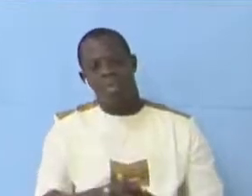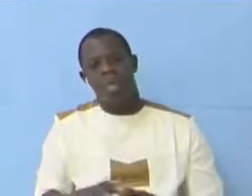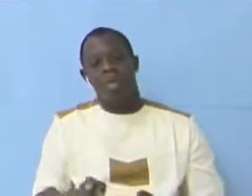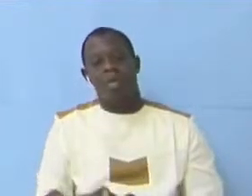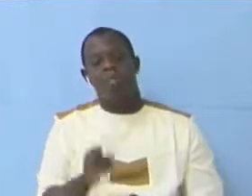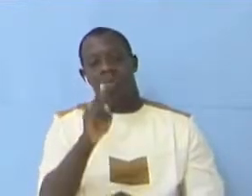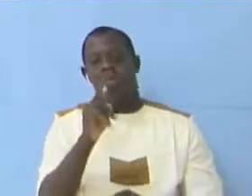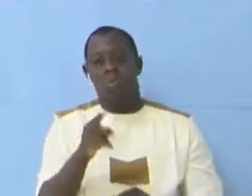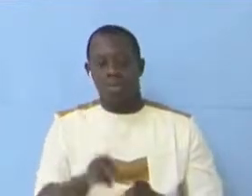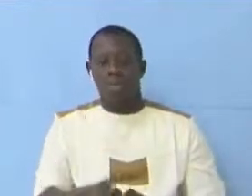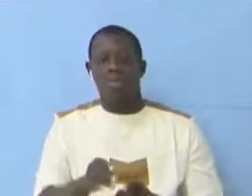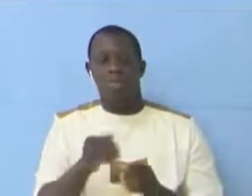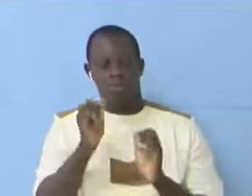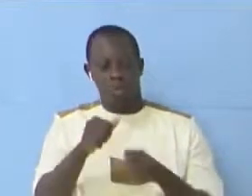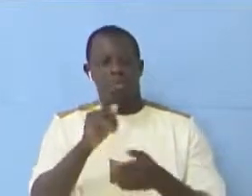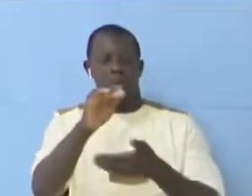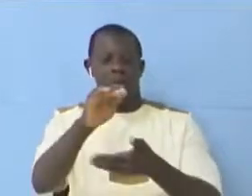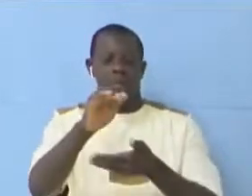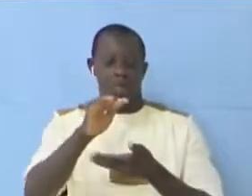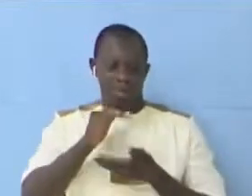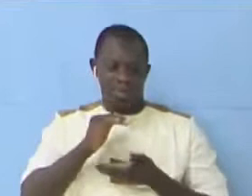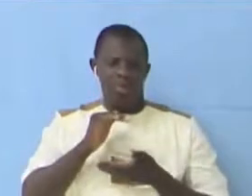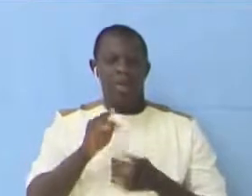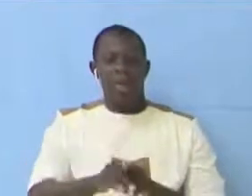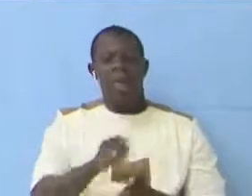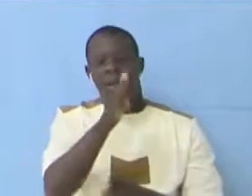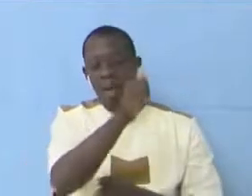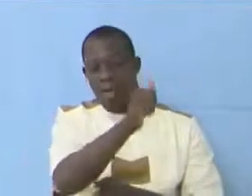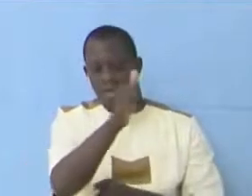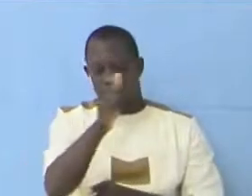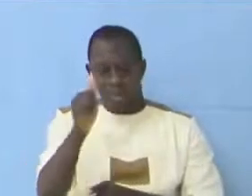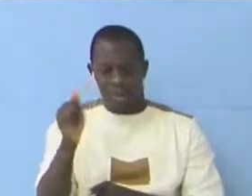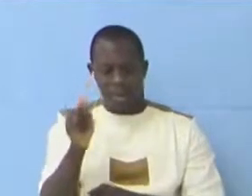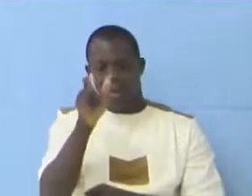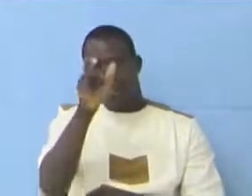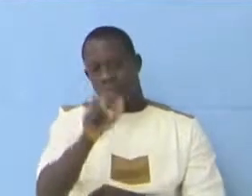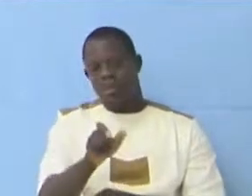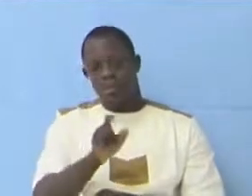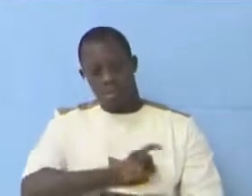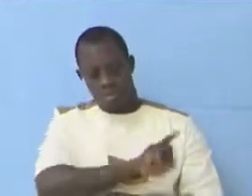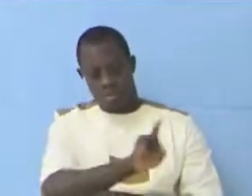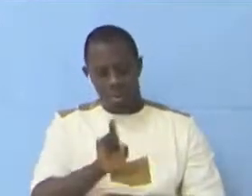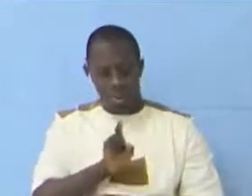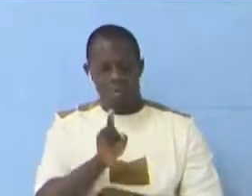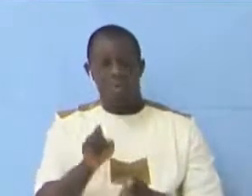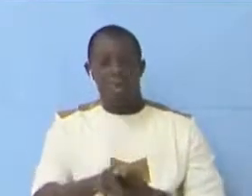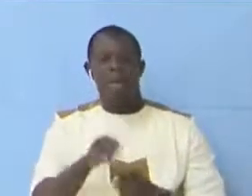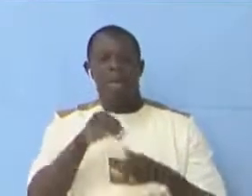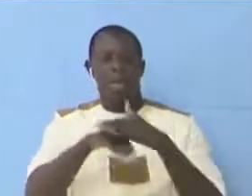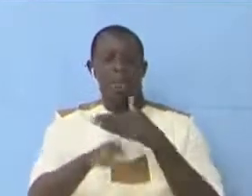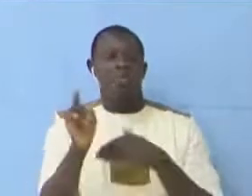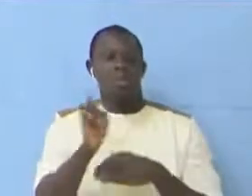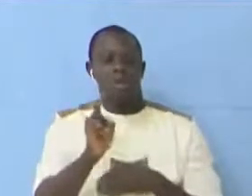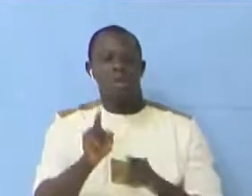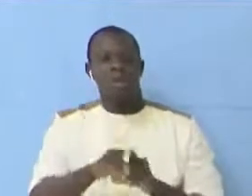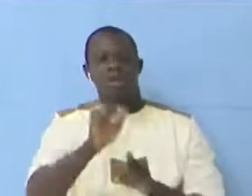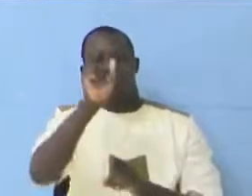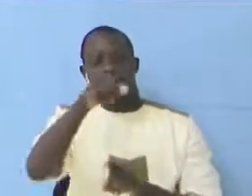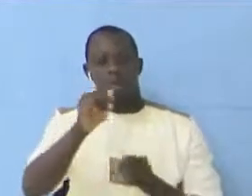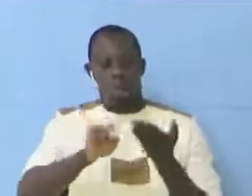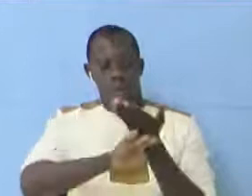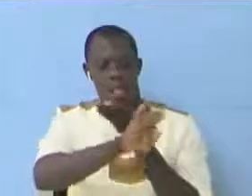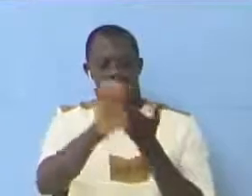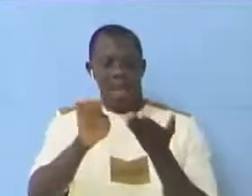that you shall receive each and every one of them into your land